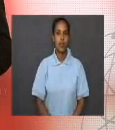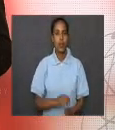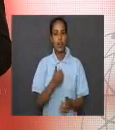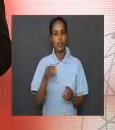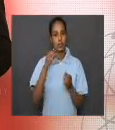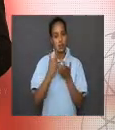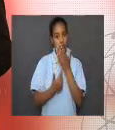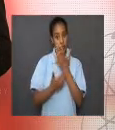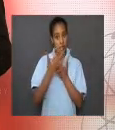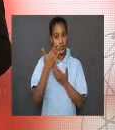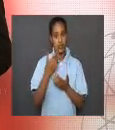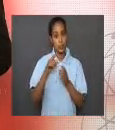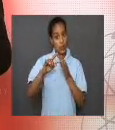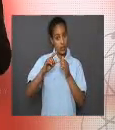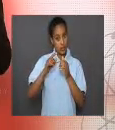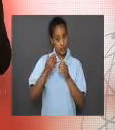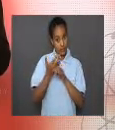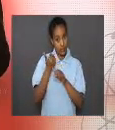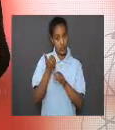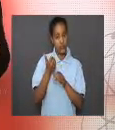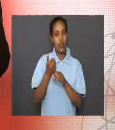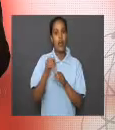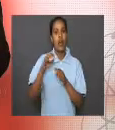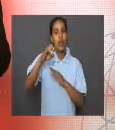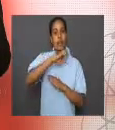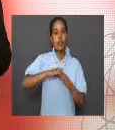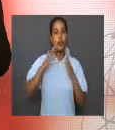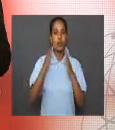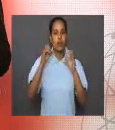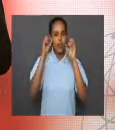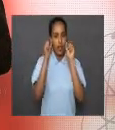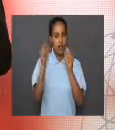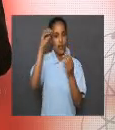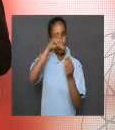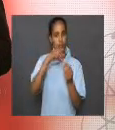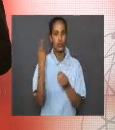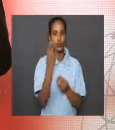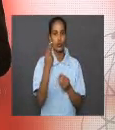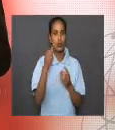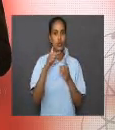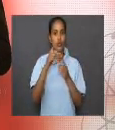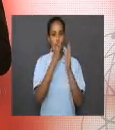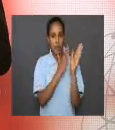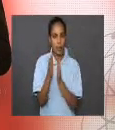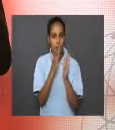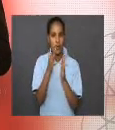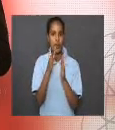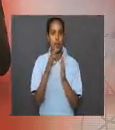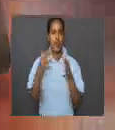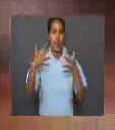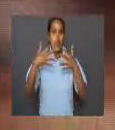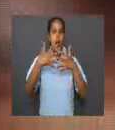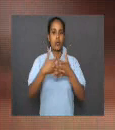we discussed at the beginning, electrolysis can also be used to prepare